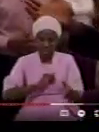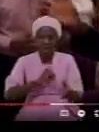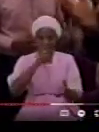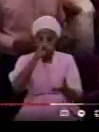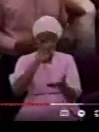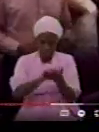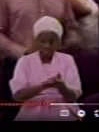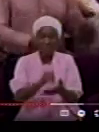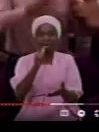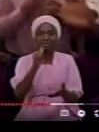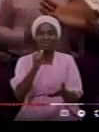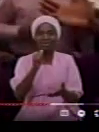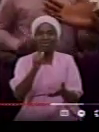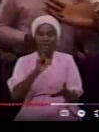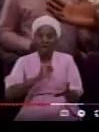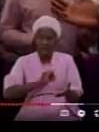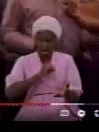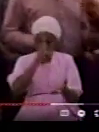I believe.